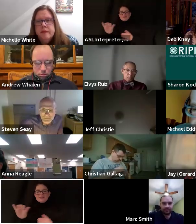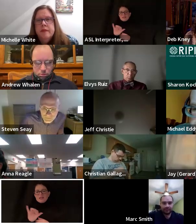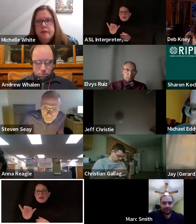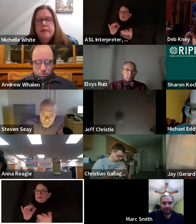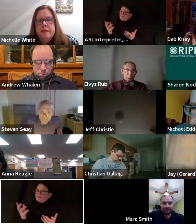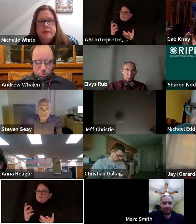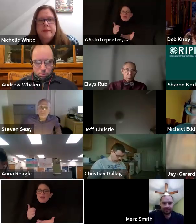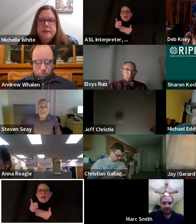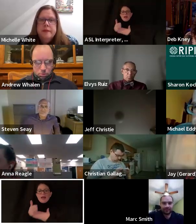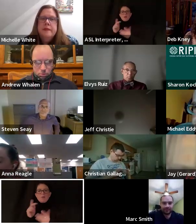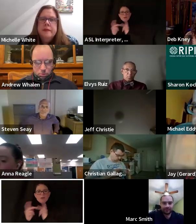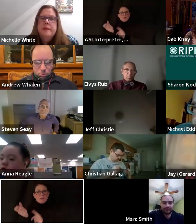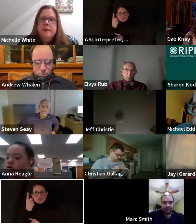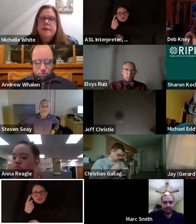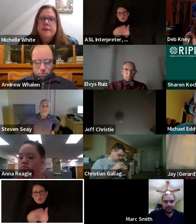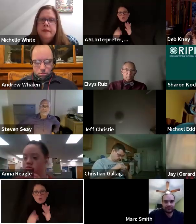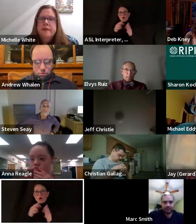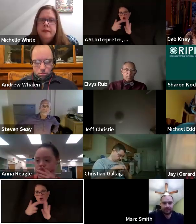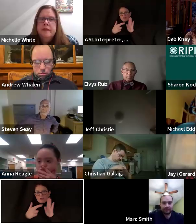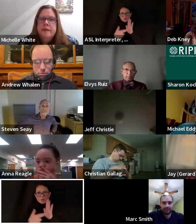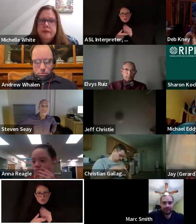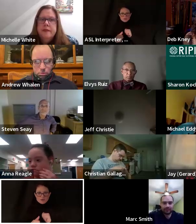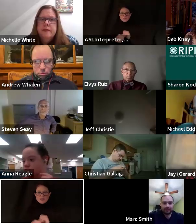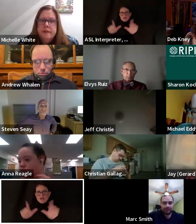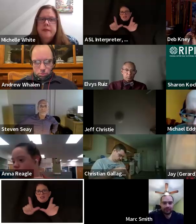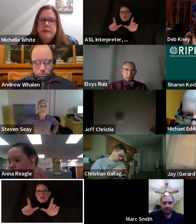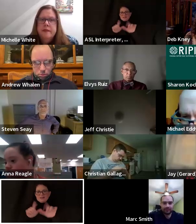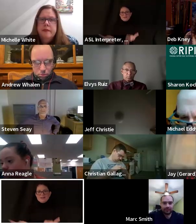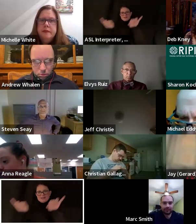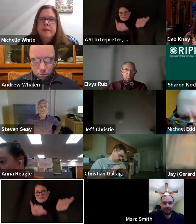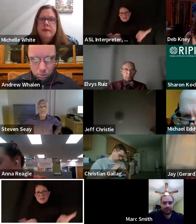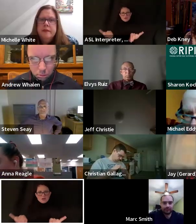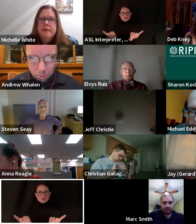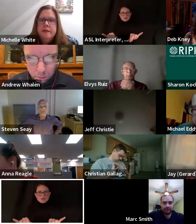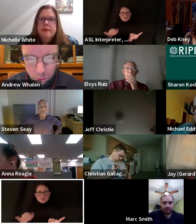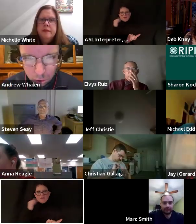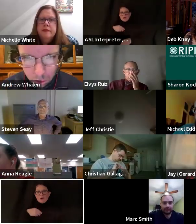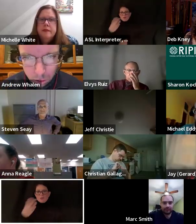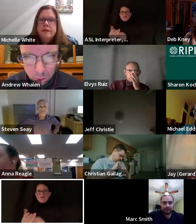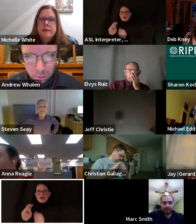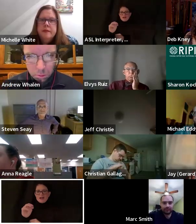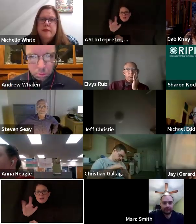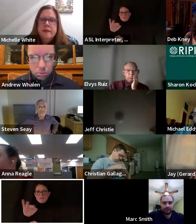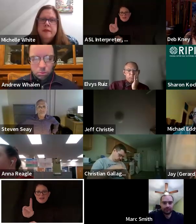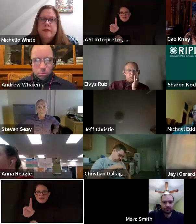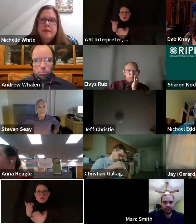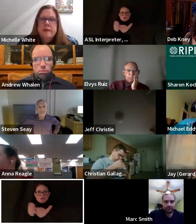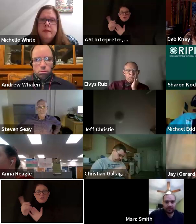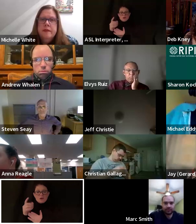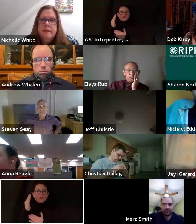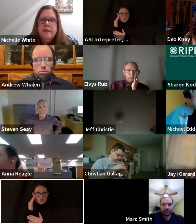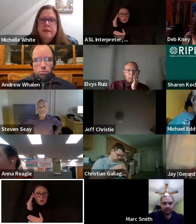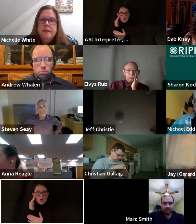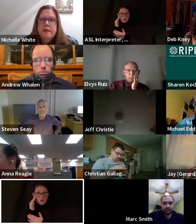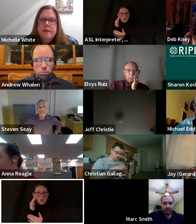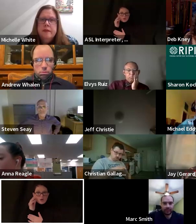what are helping people understand what are the regulations, what are the licensing standards, because if you're going to be providing a Medicaid service, you're going to know some of